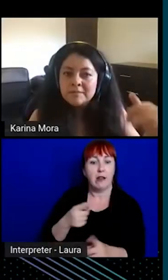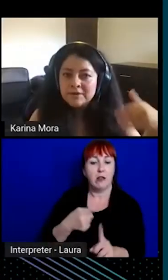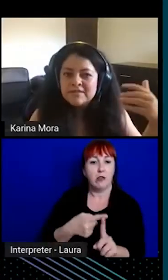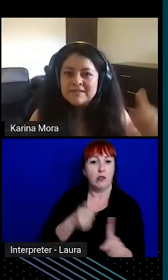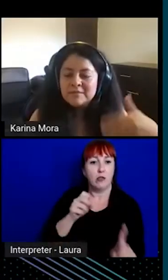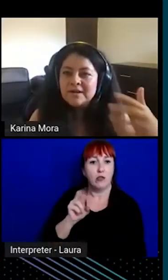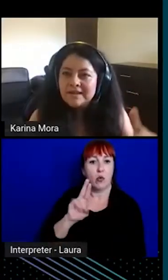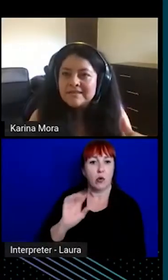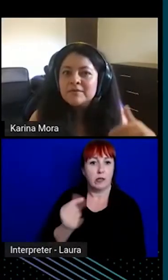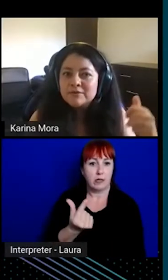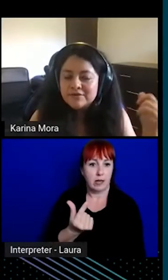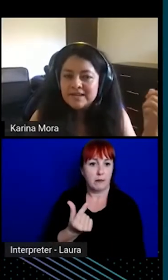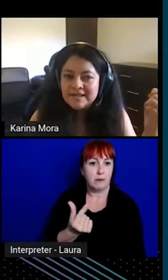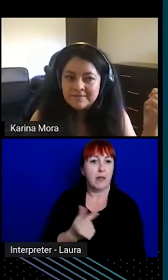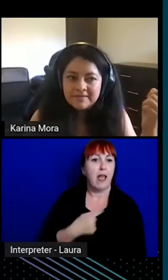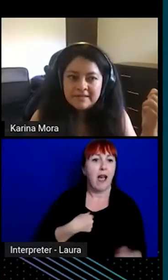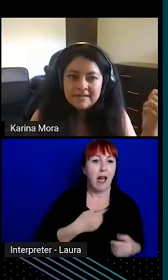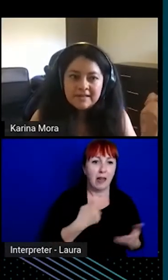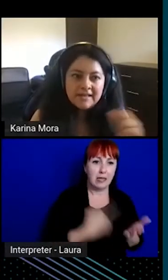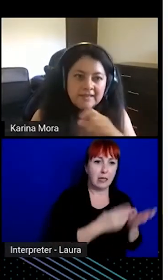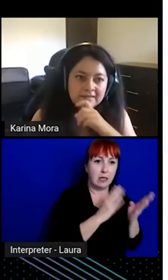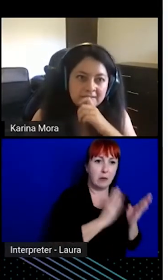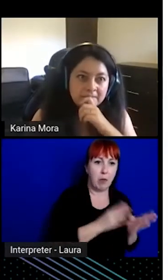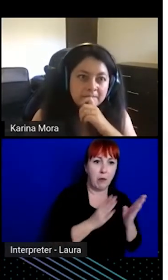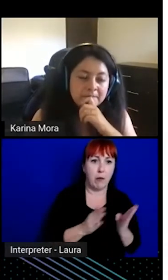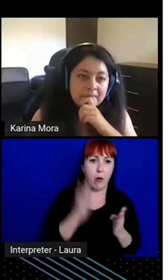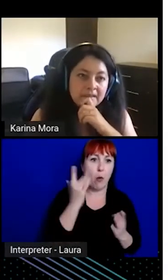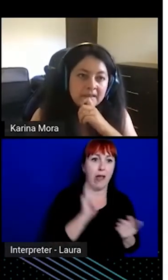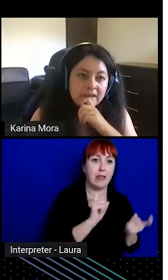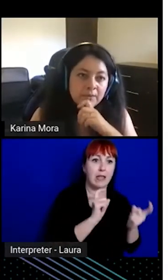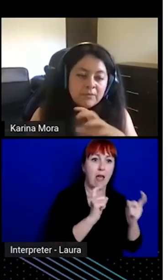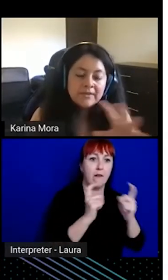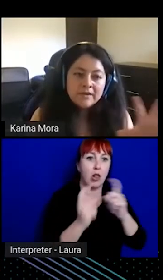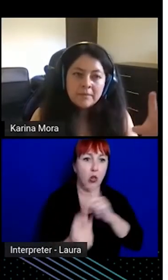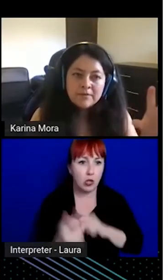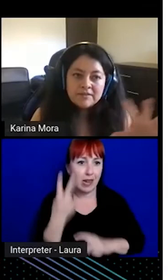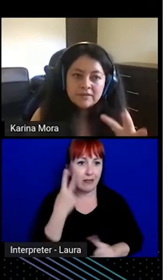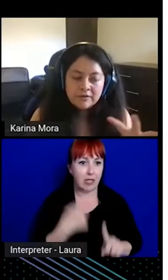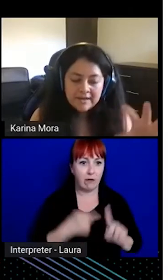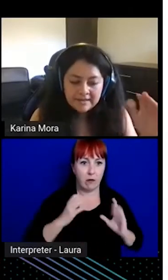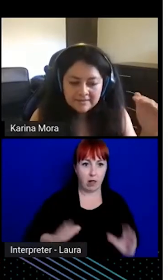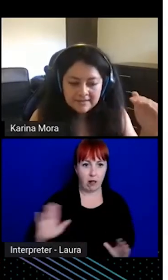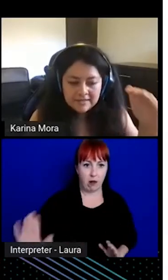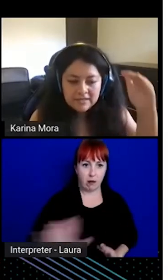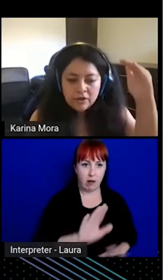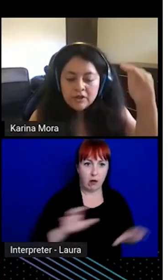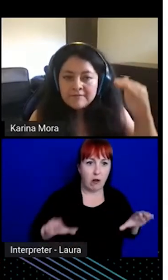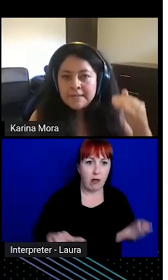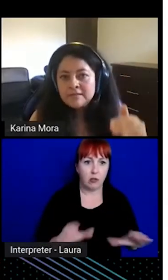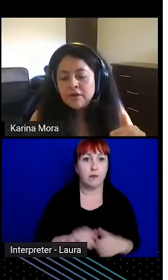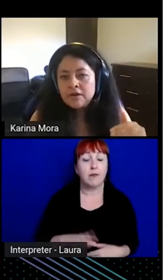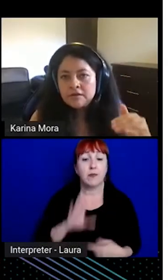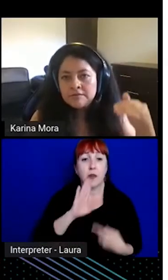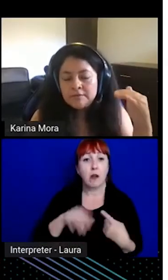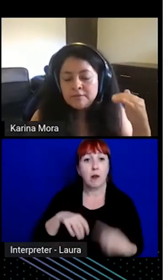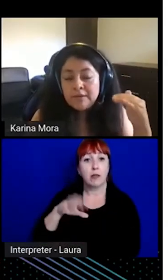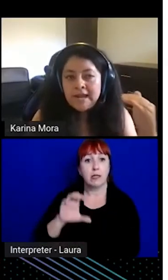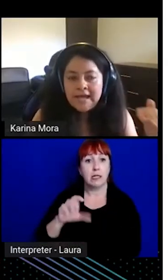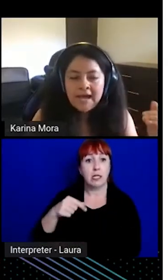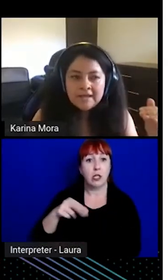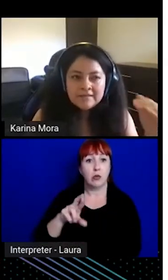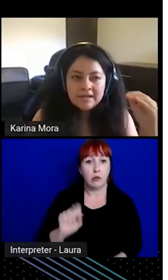doing because it's more or less the evolution I have seen in the clients. When we talk about CQRS, in all of my talk, if